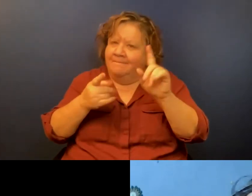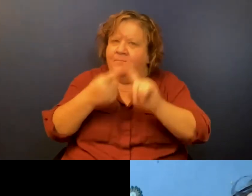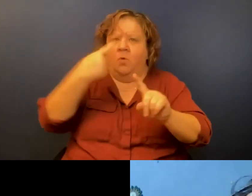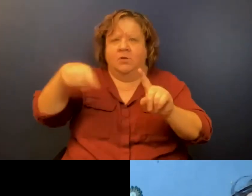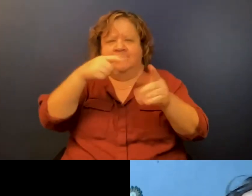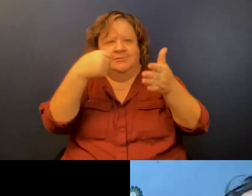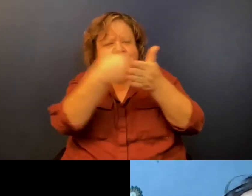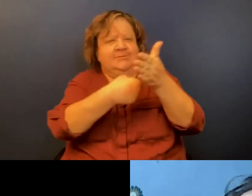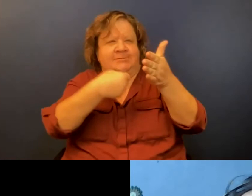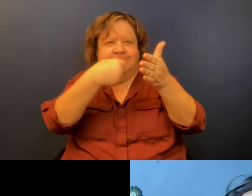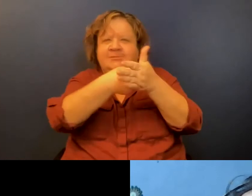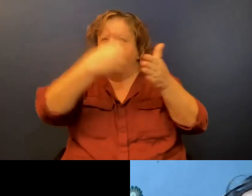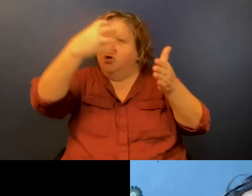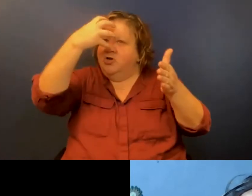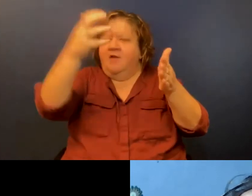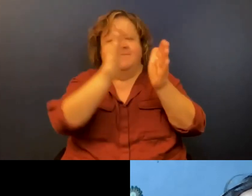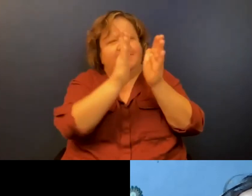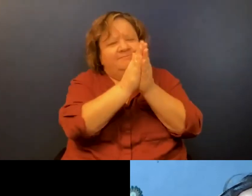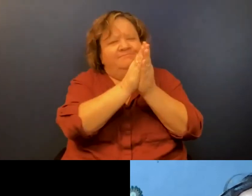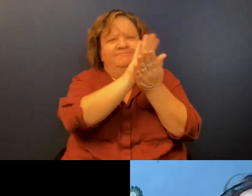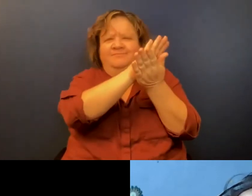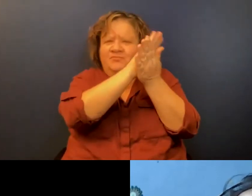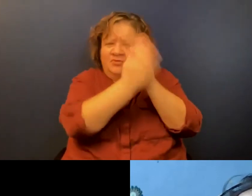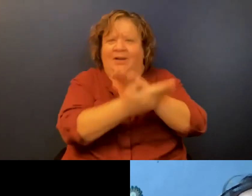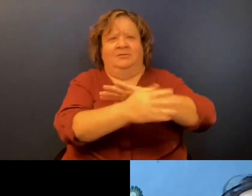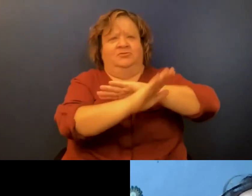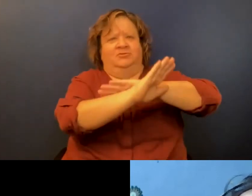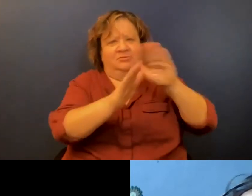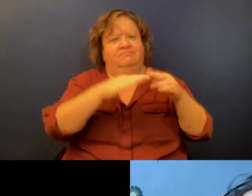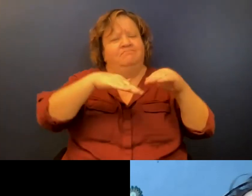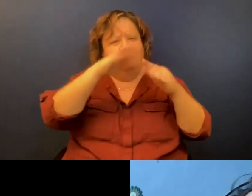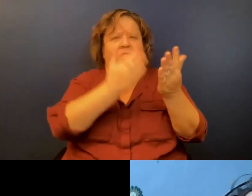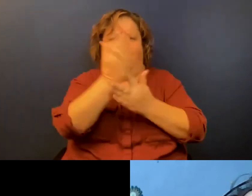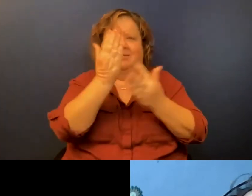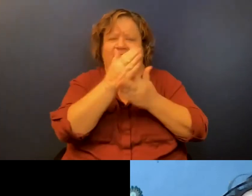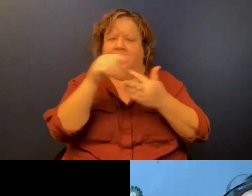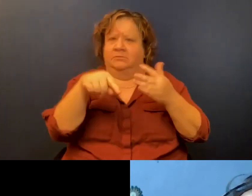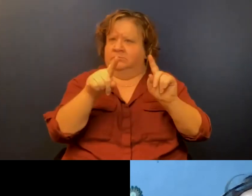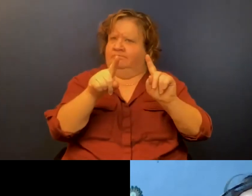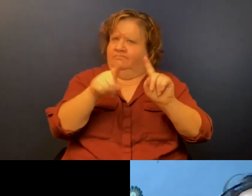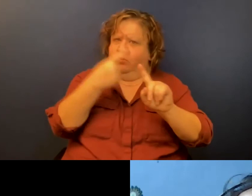and articulated forms, spaces for recreation